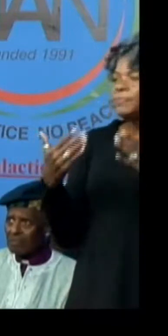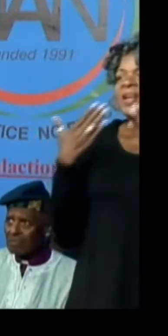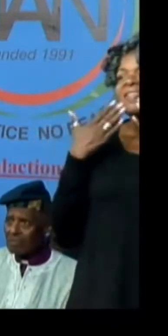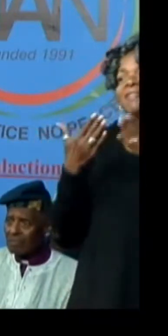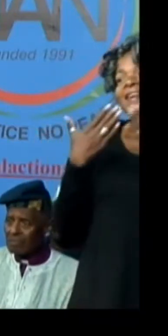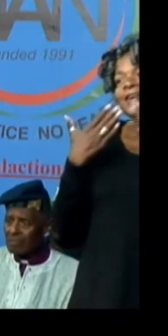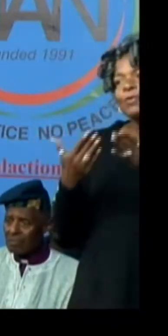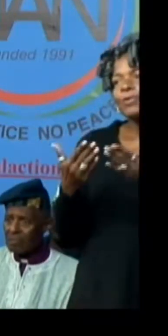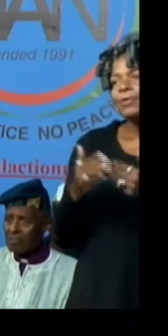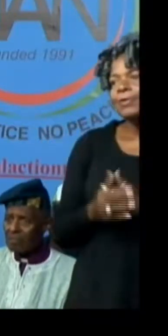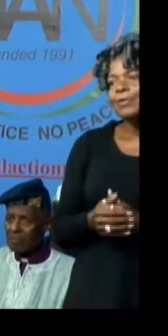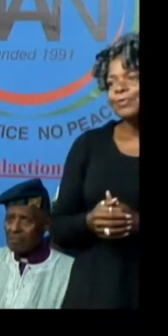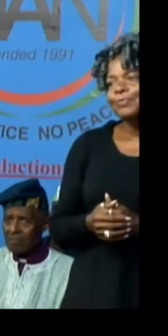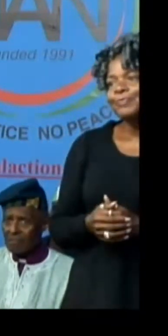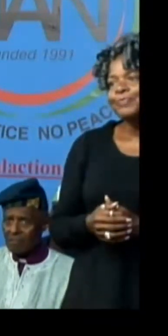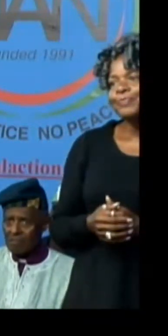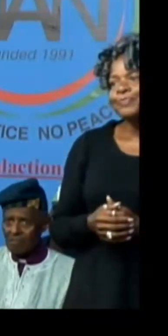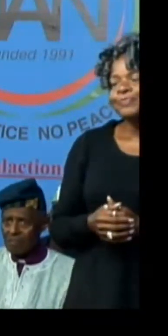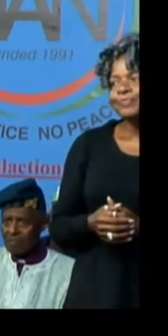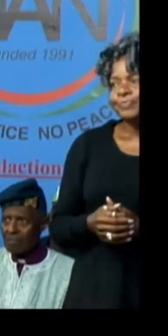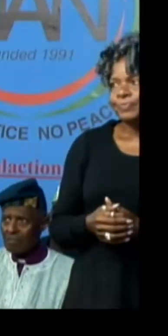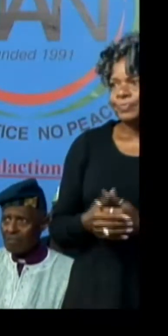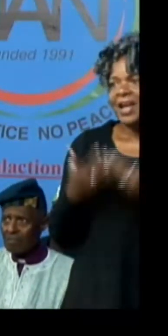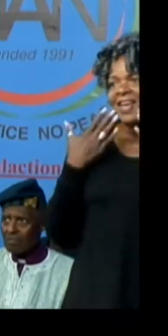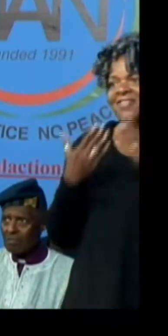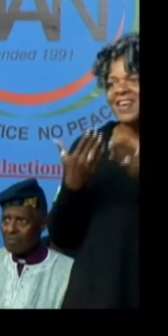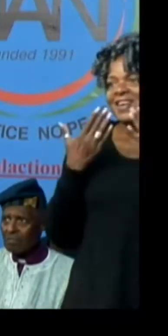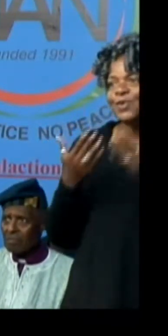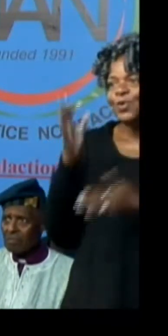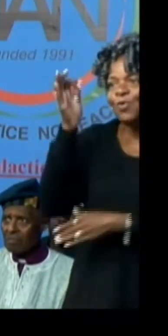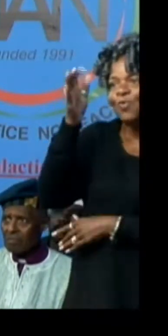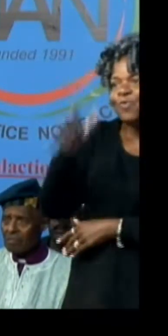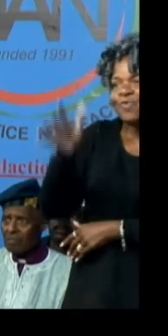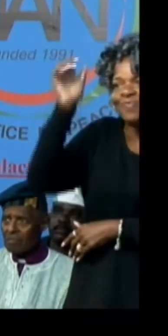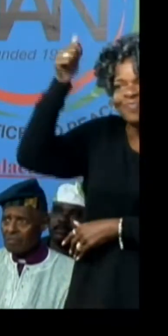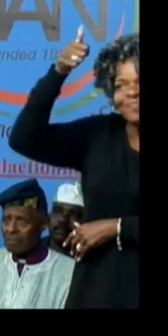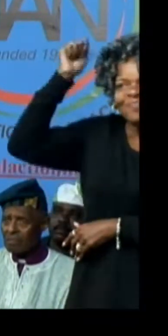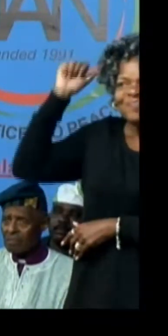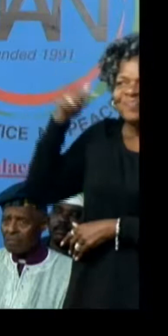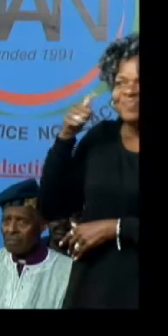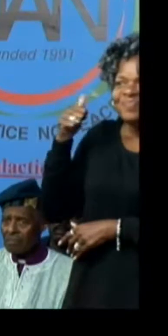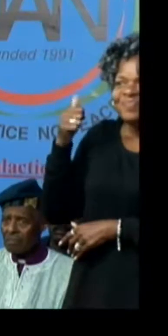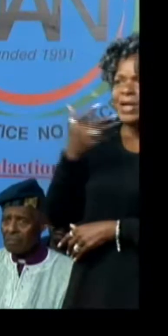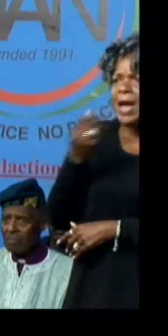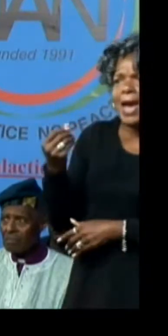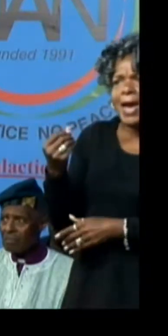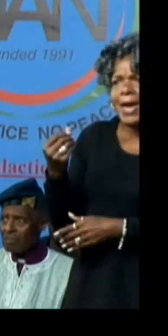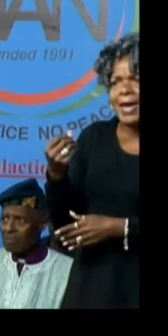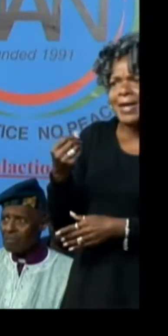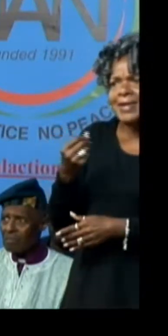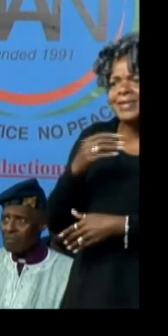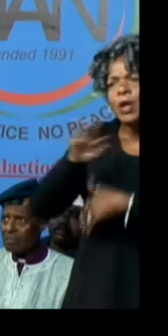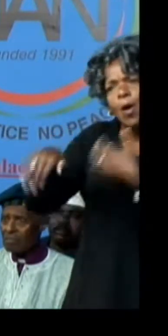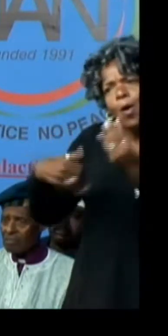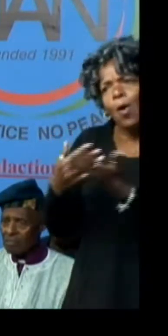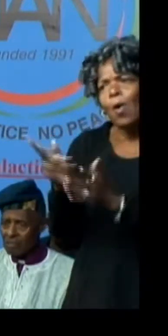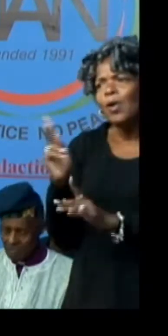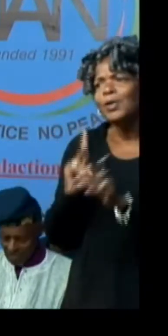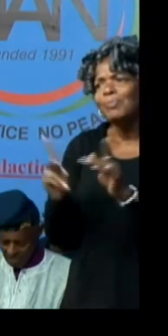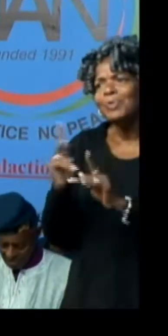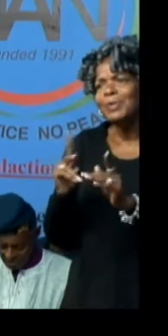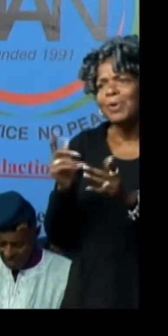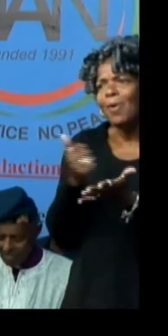Thank you very much, Reverend L. Sharpton, and also everybody to have all of us over